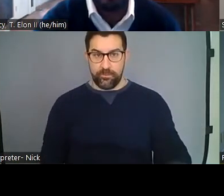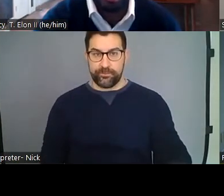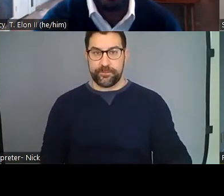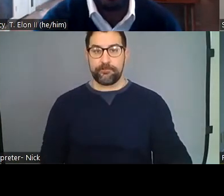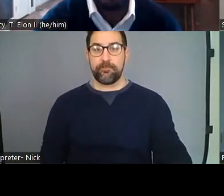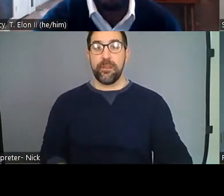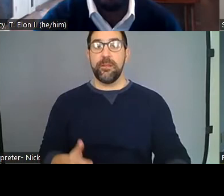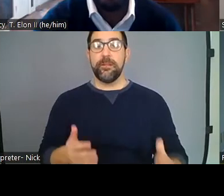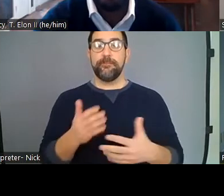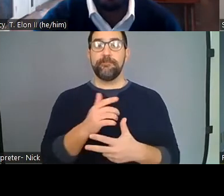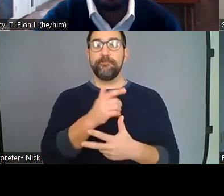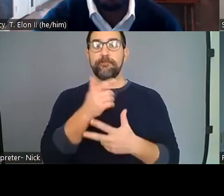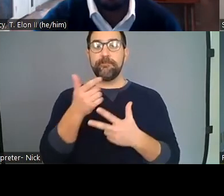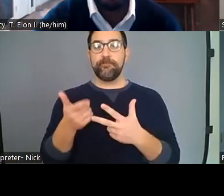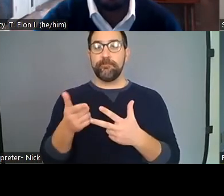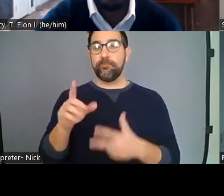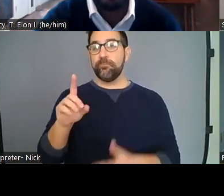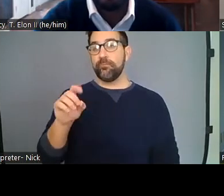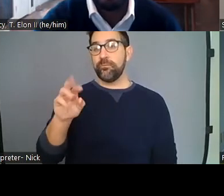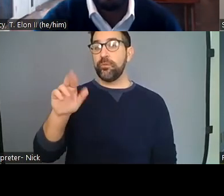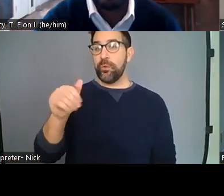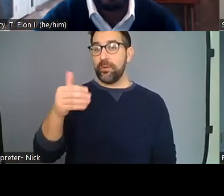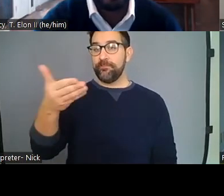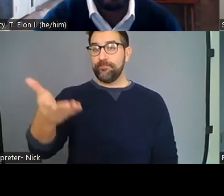How about we pass it to Dora?